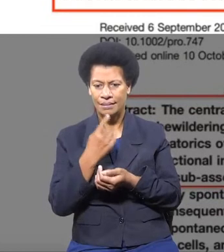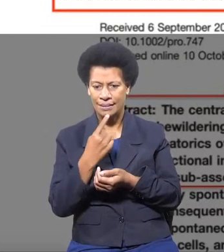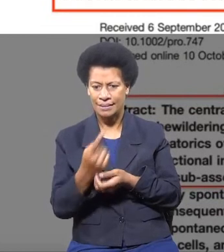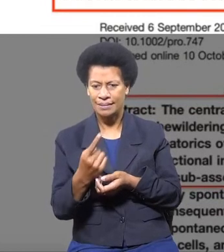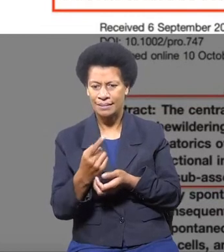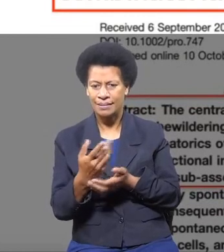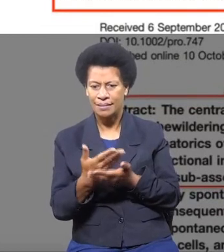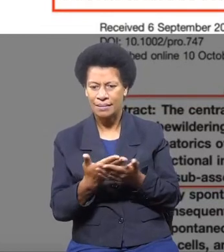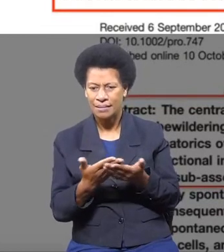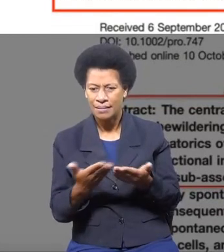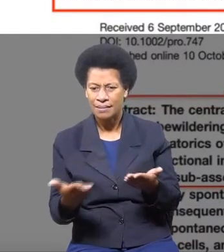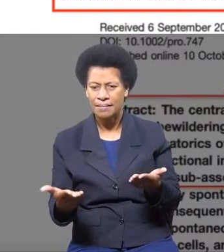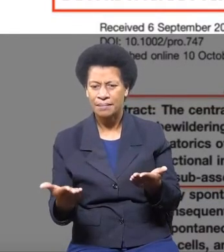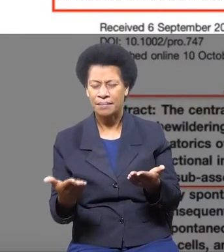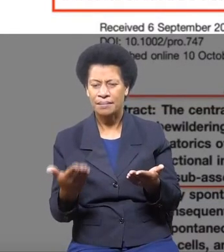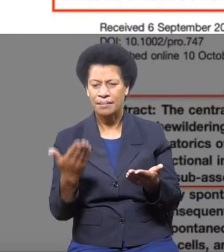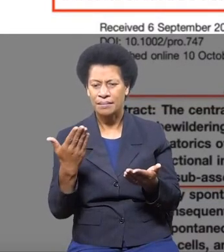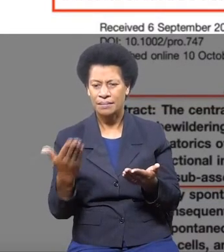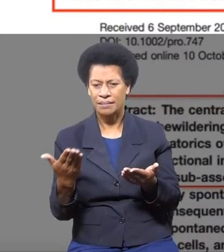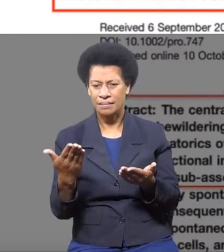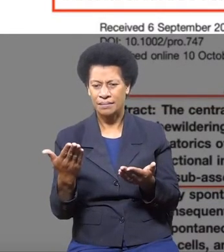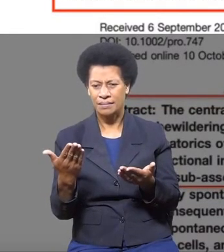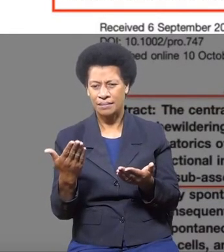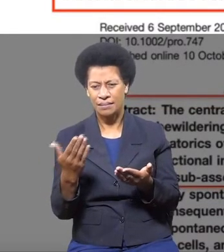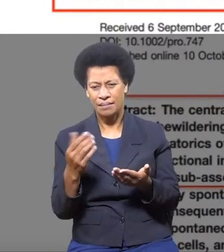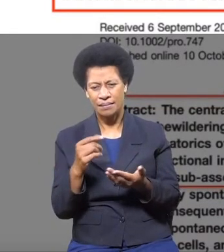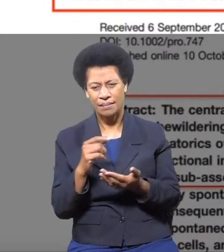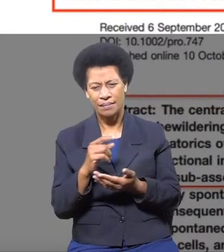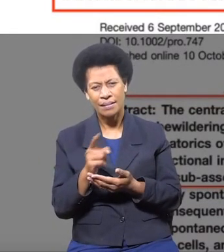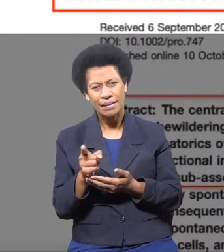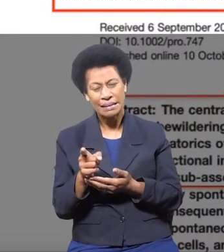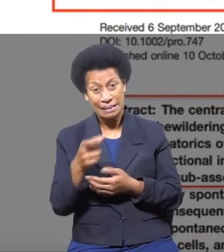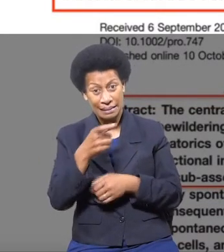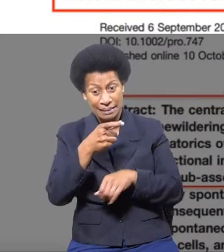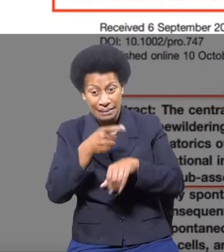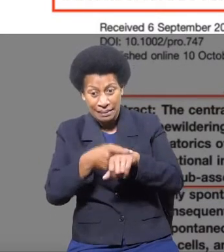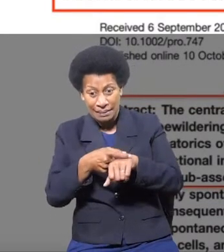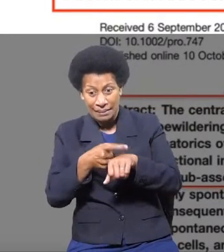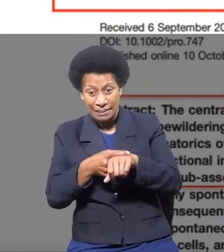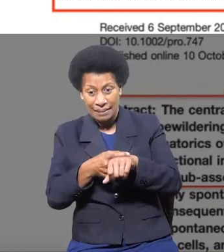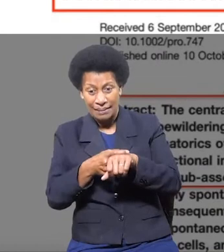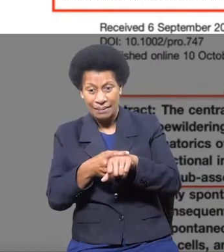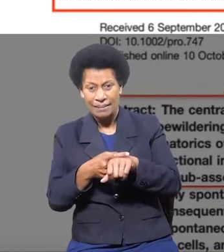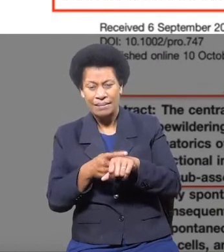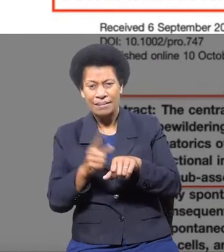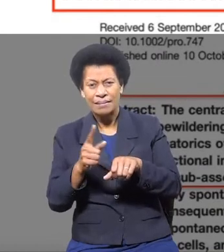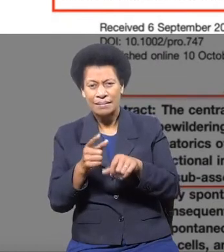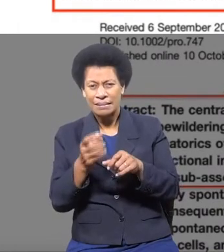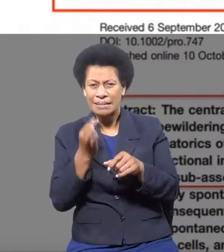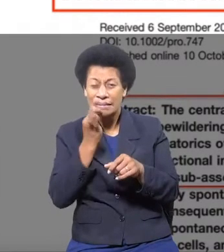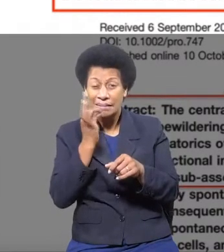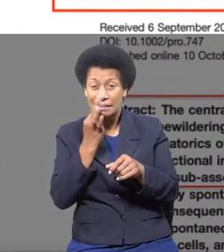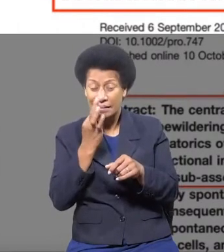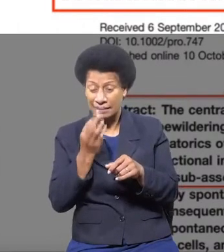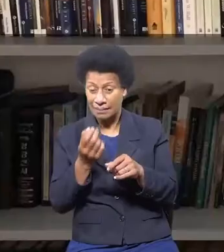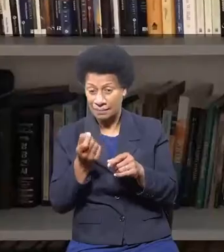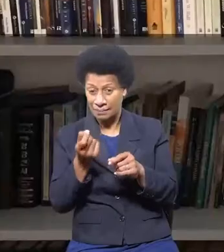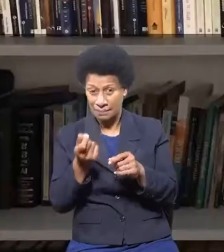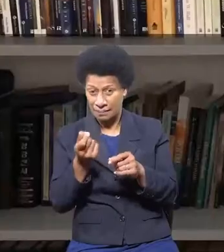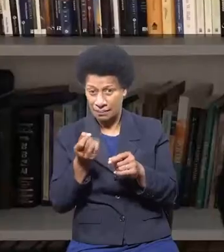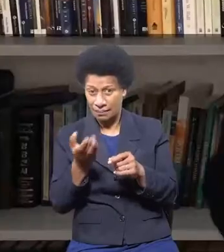how does a viable cell emerge from the bewilderingly combinatorial complexity of its molecular